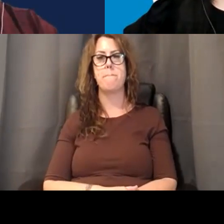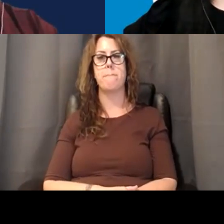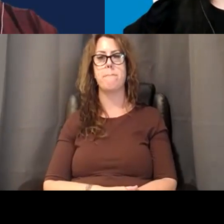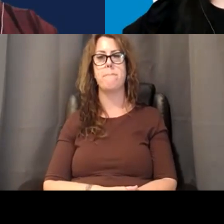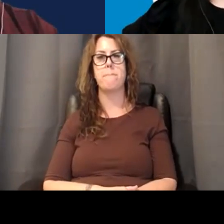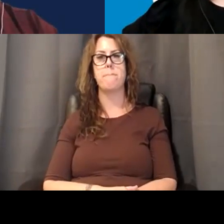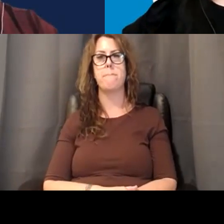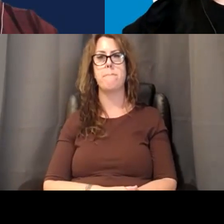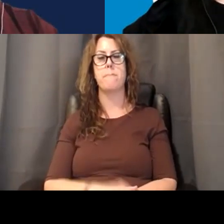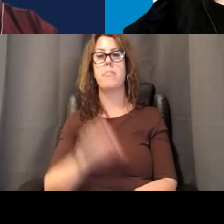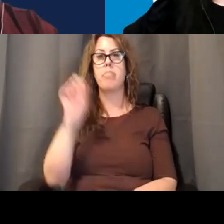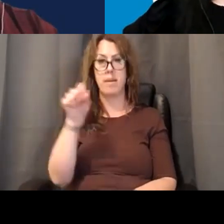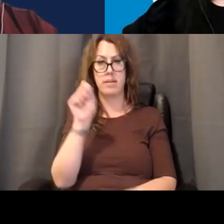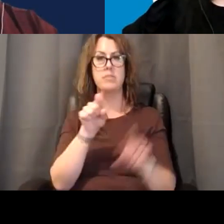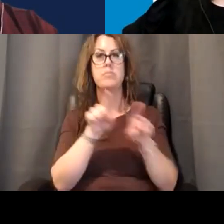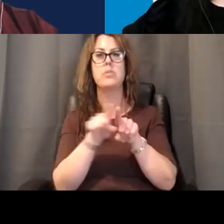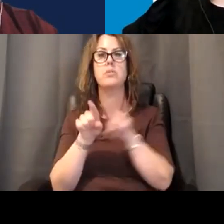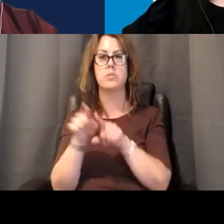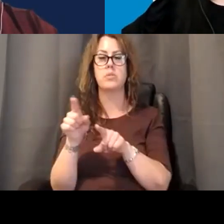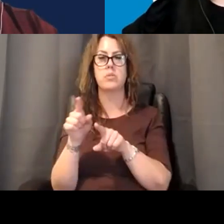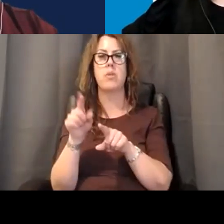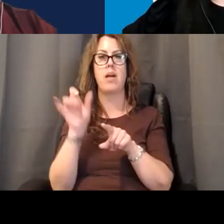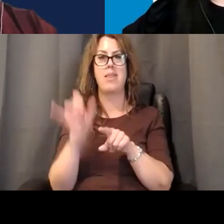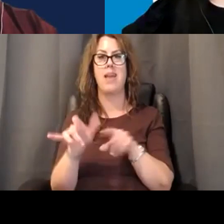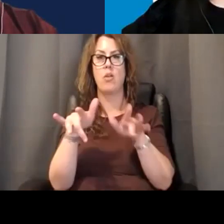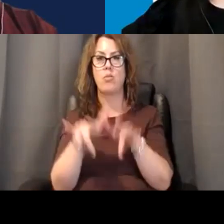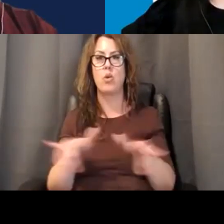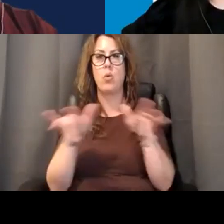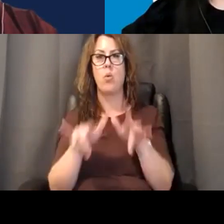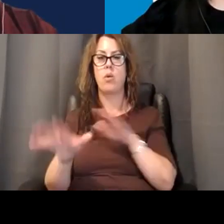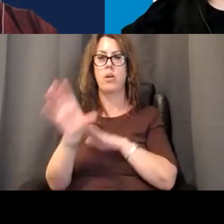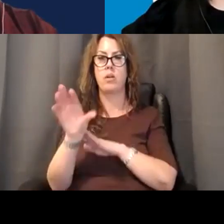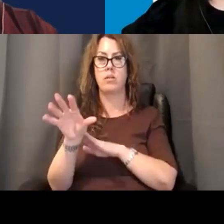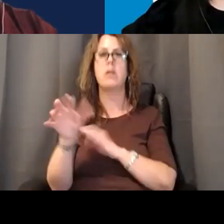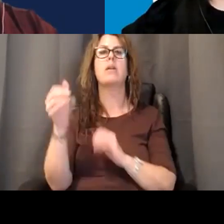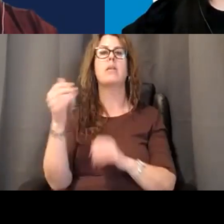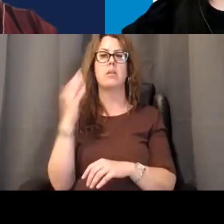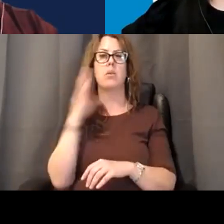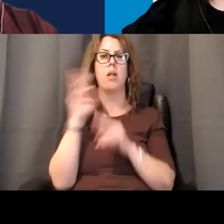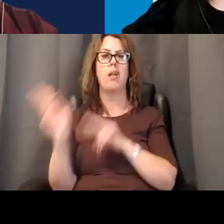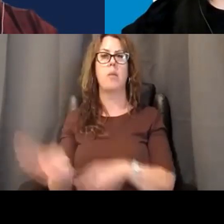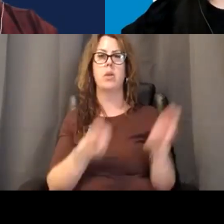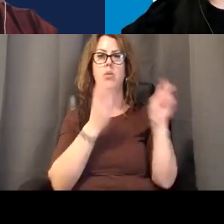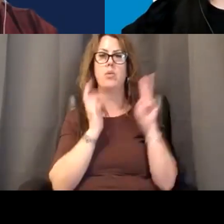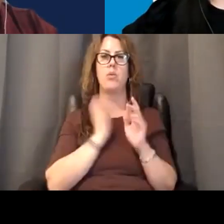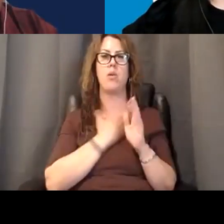Yes, you'll also get a recording of the presentation. So we will upload it to our YouTube channel,